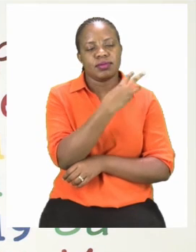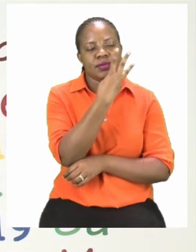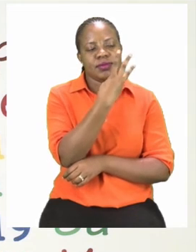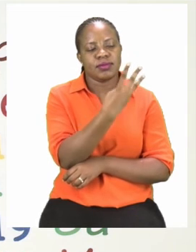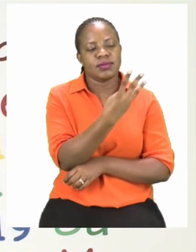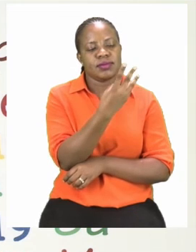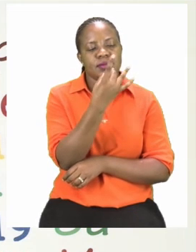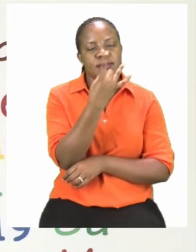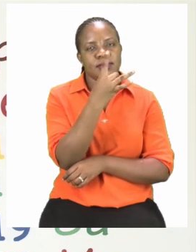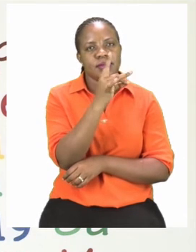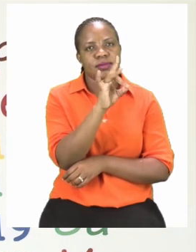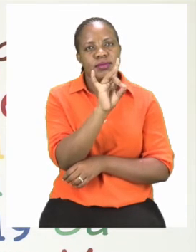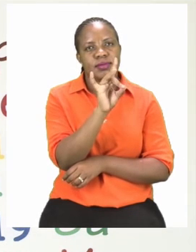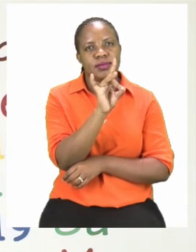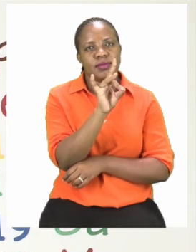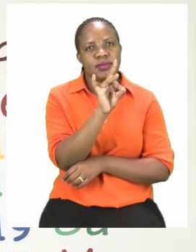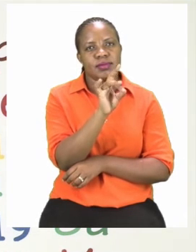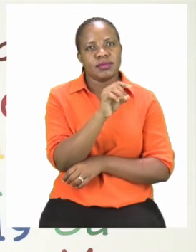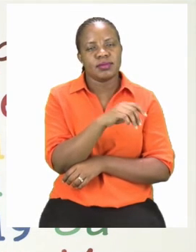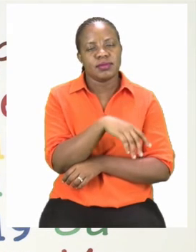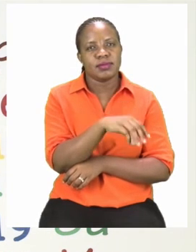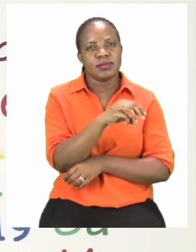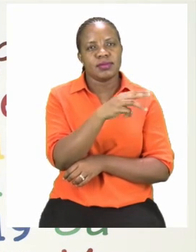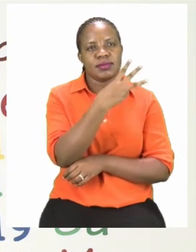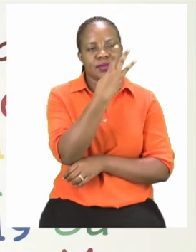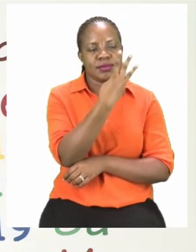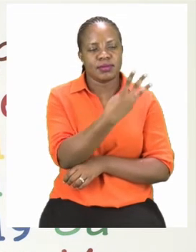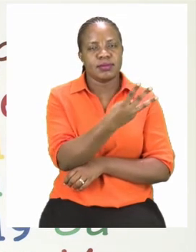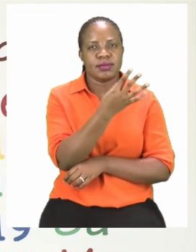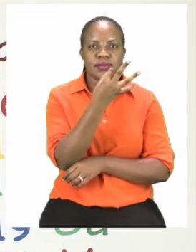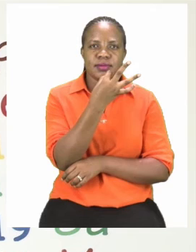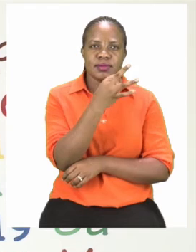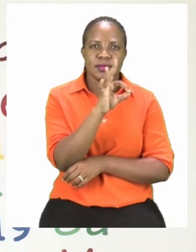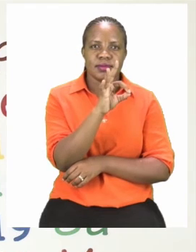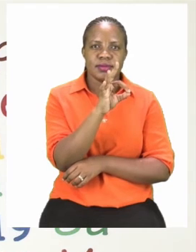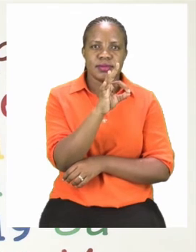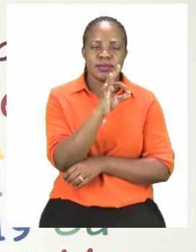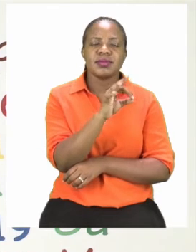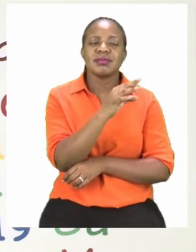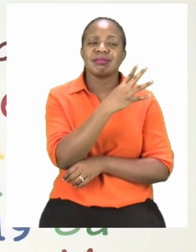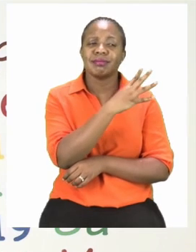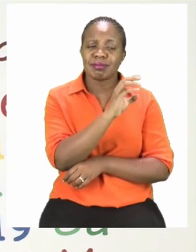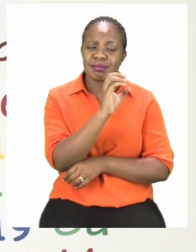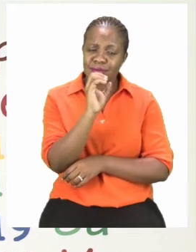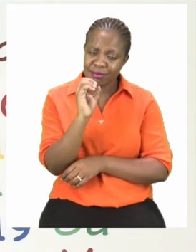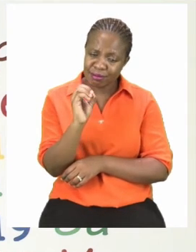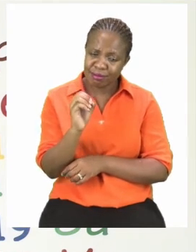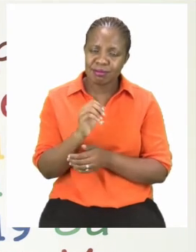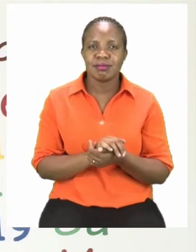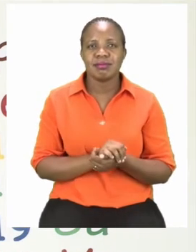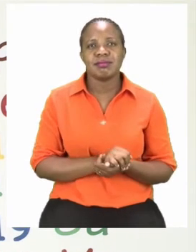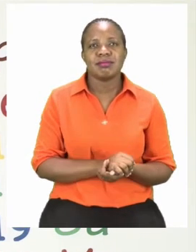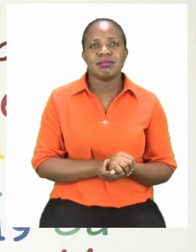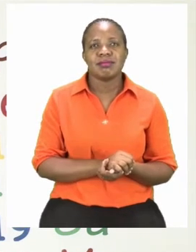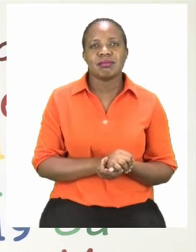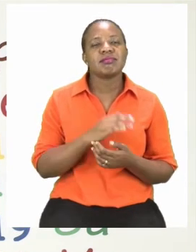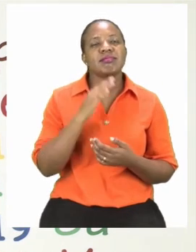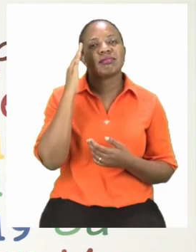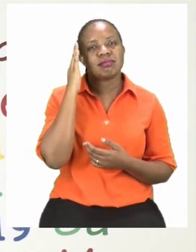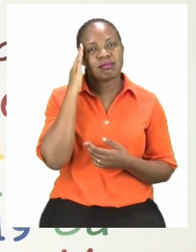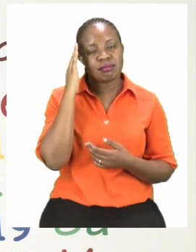7 plus 10 is. And what we are going to do is count on. The first thing we're going to do is draw